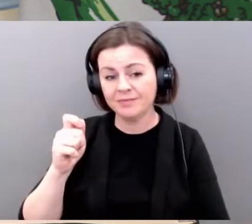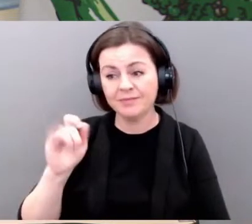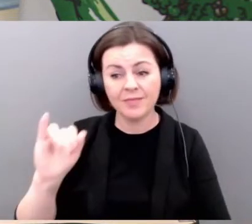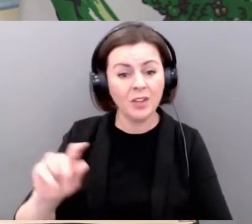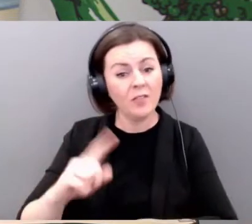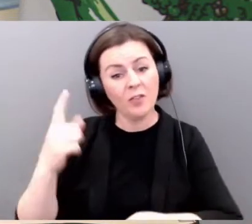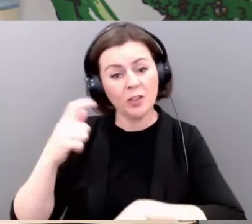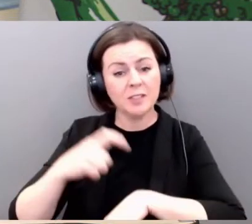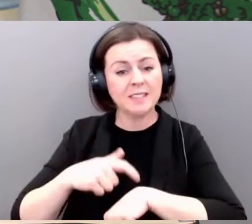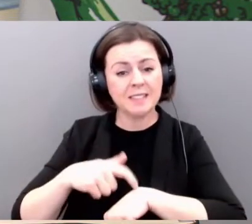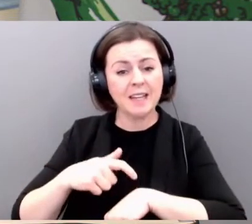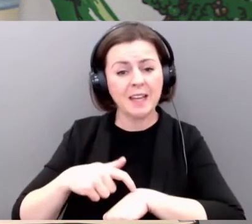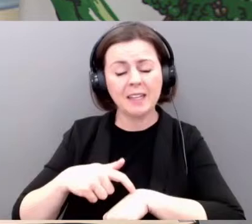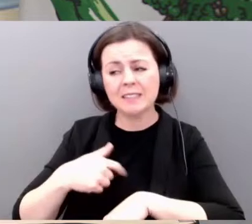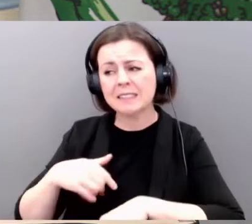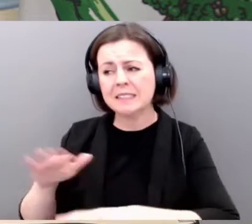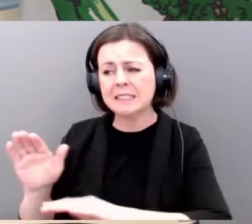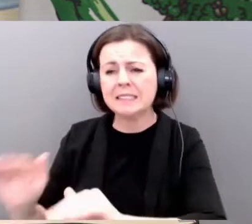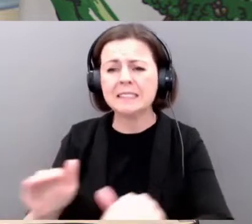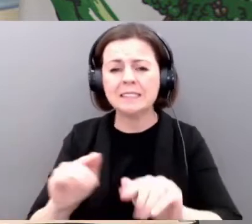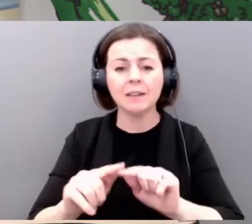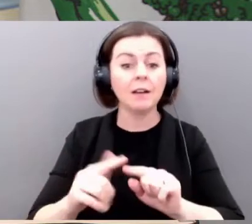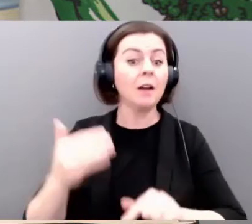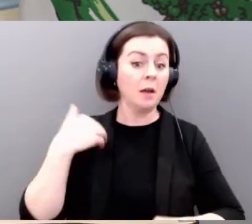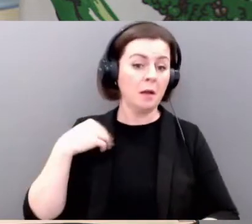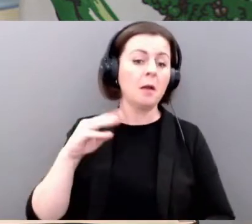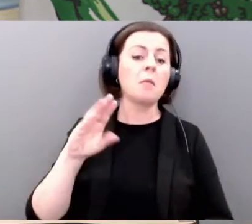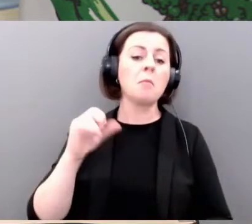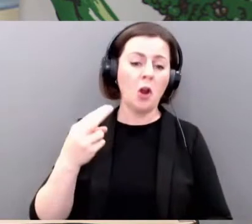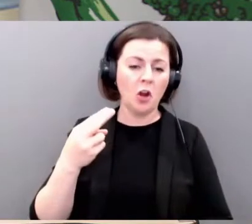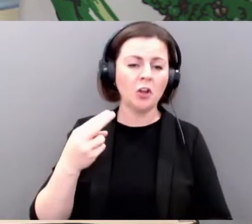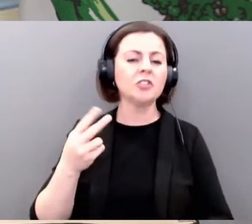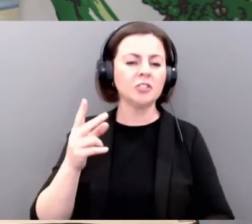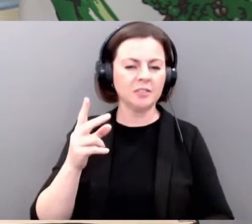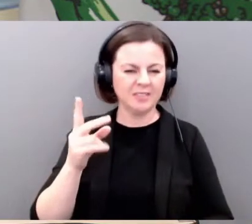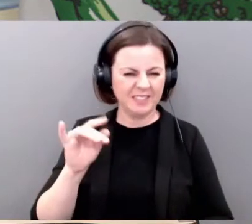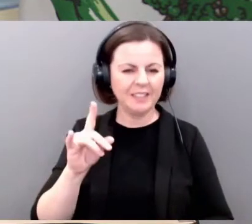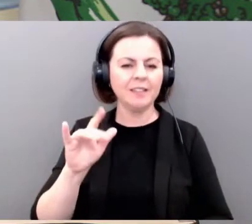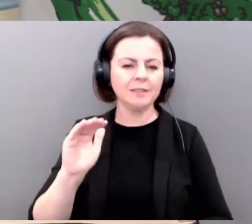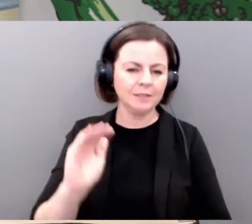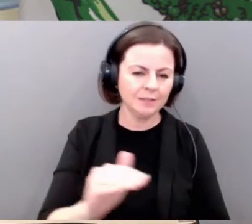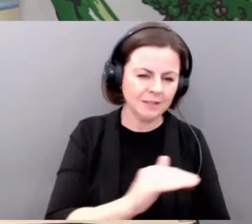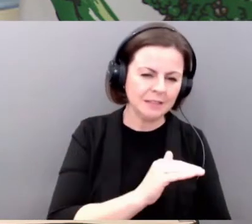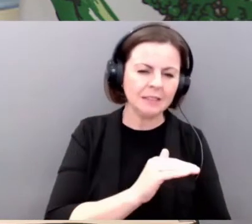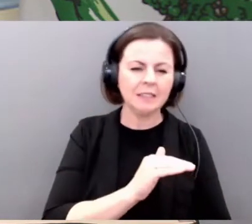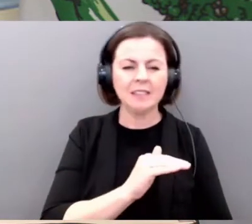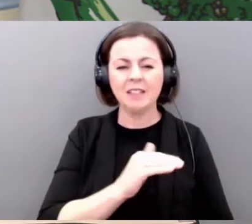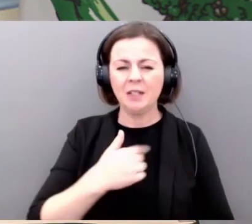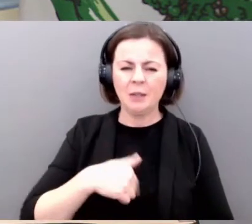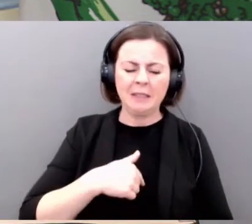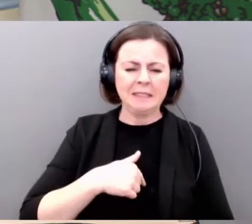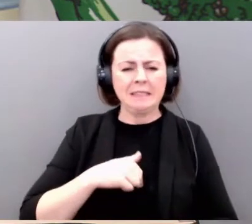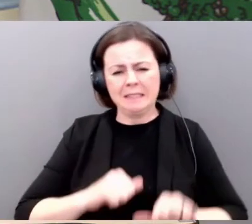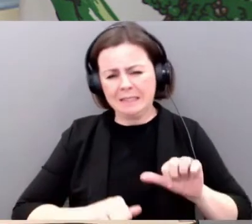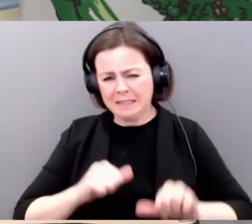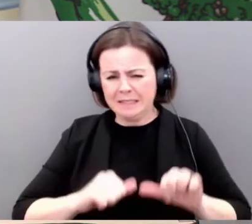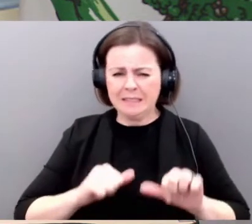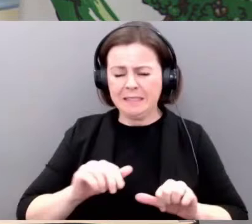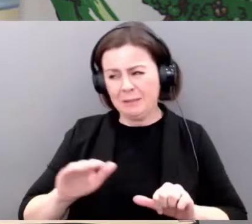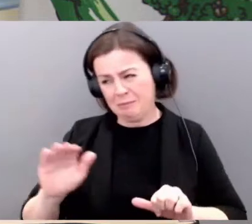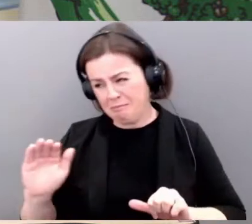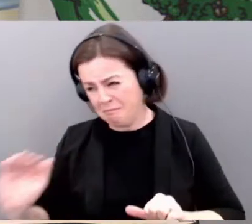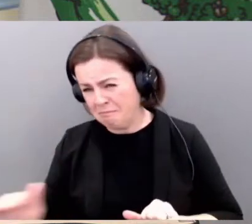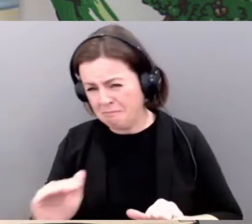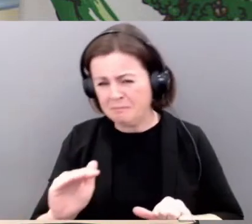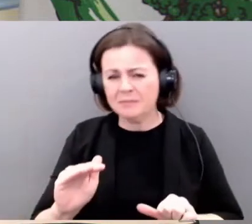make that plea. And it was probably a little bit unsettling for us to make the ask, and I certainly know it was even